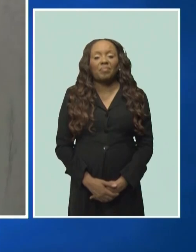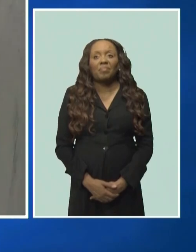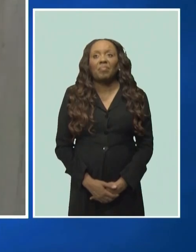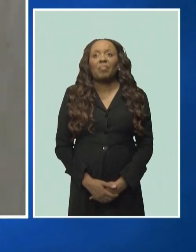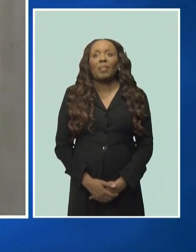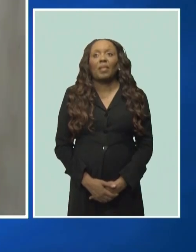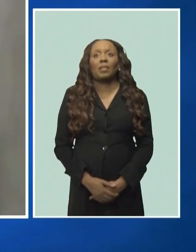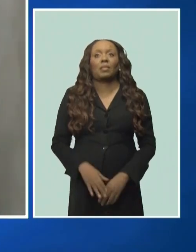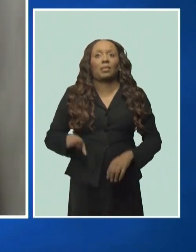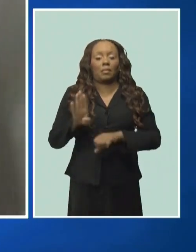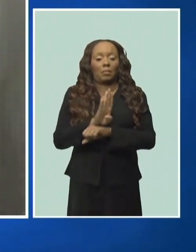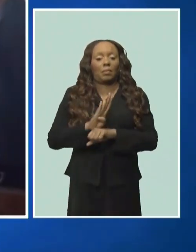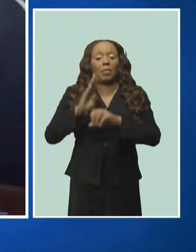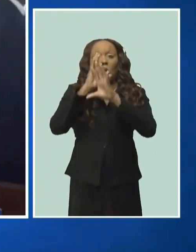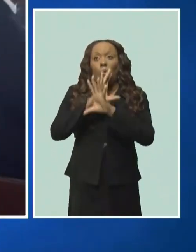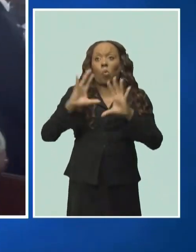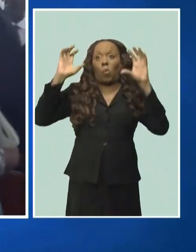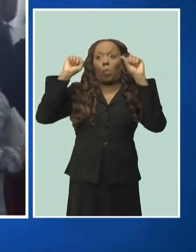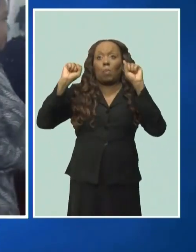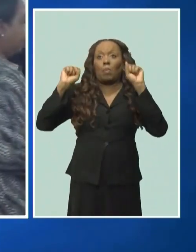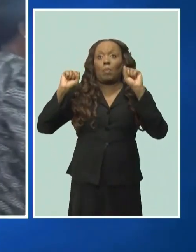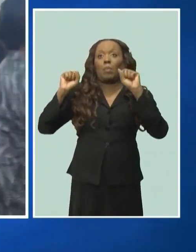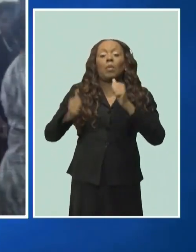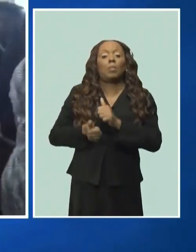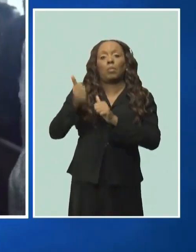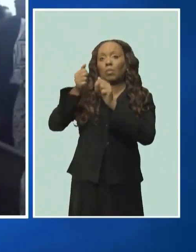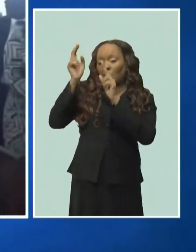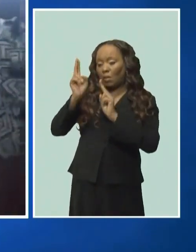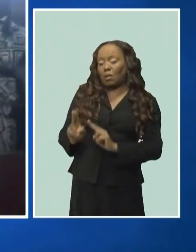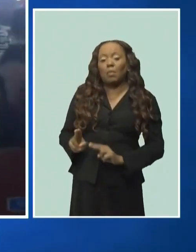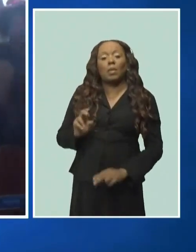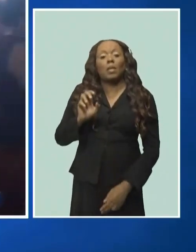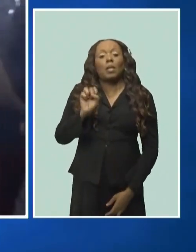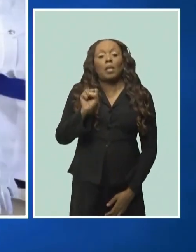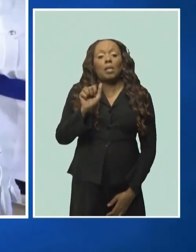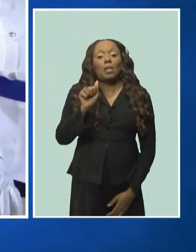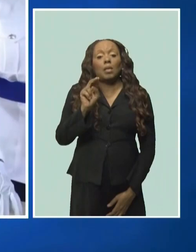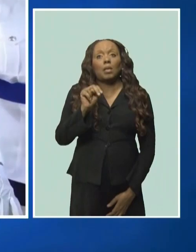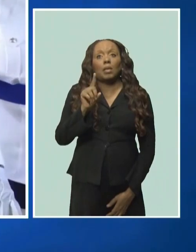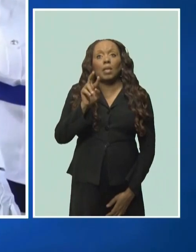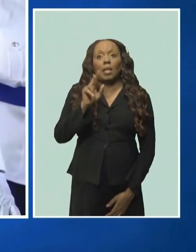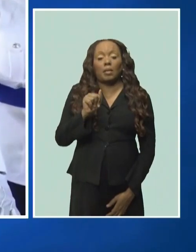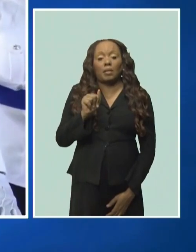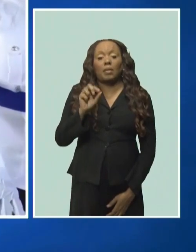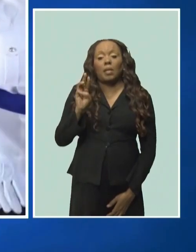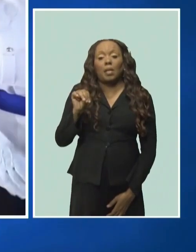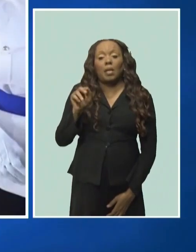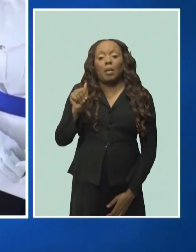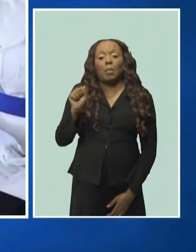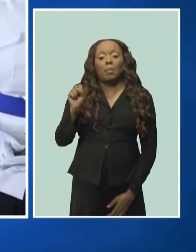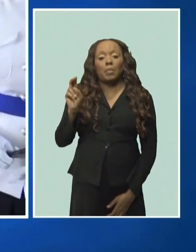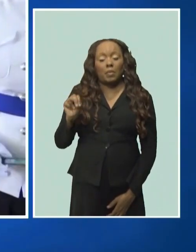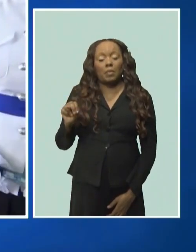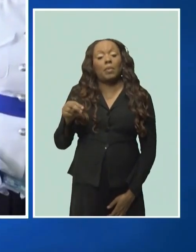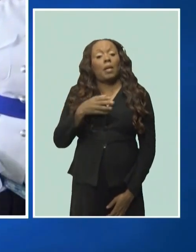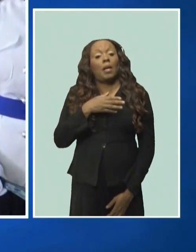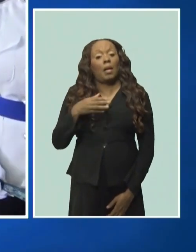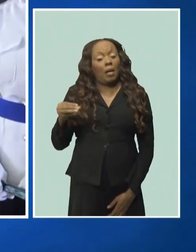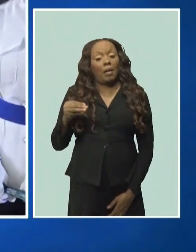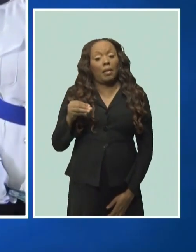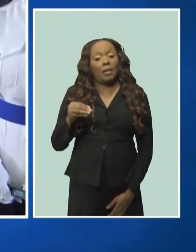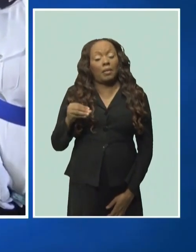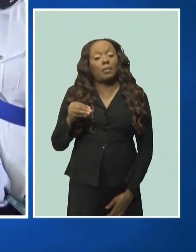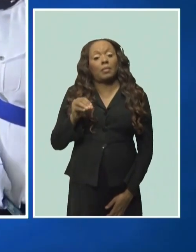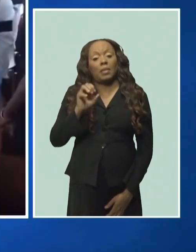President of Barbados, Her Excellency the Most Honorable Dame Sandra Basin, and Acting Prime Minister Santia Bradshaw headed a list